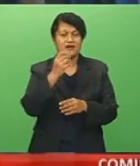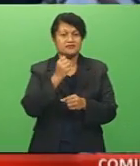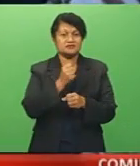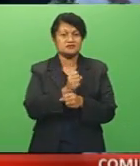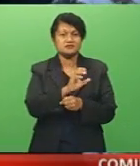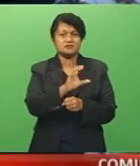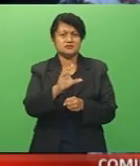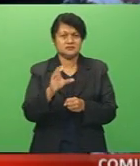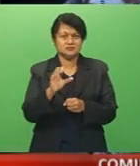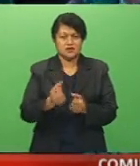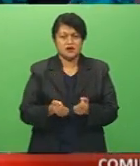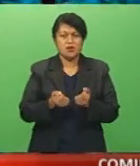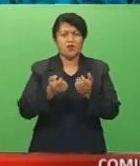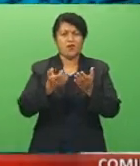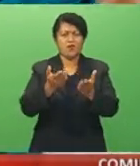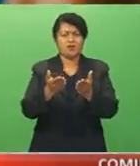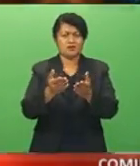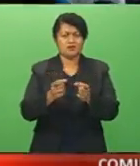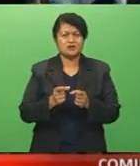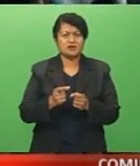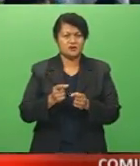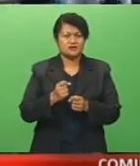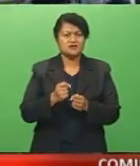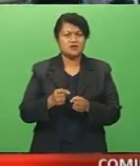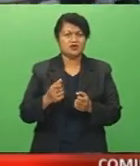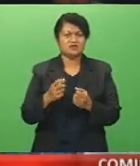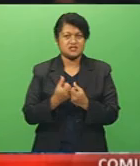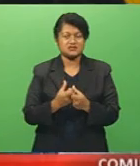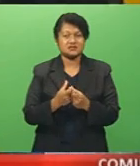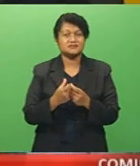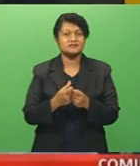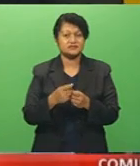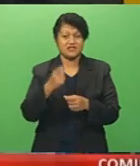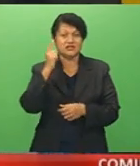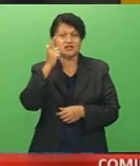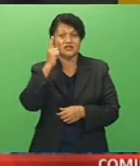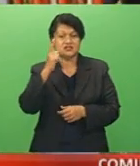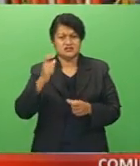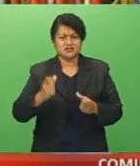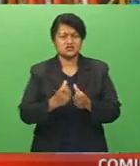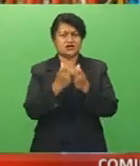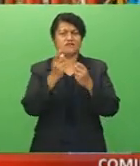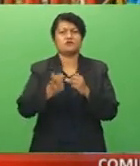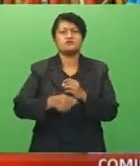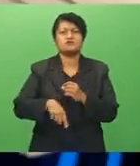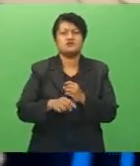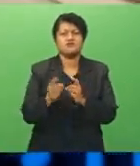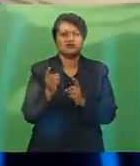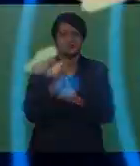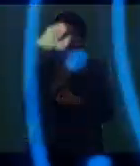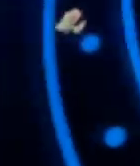awarded desilting contracts. An unqualified teacher's challenge for Suva Special School.